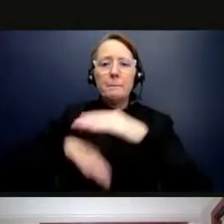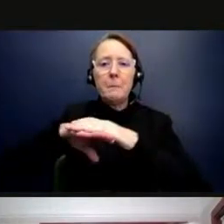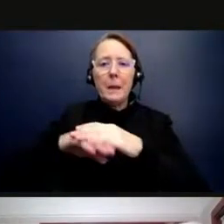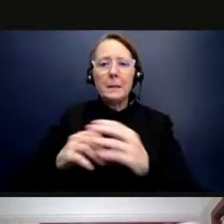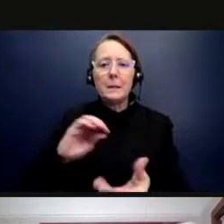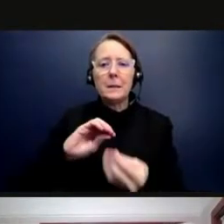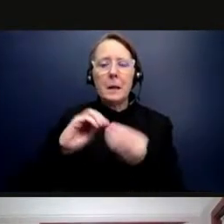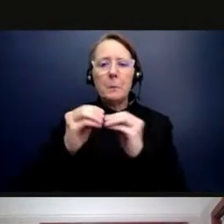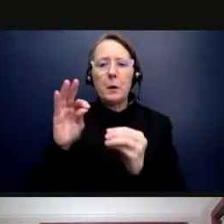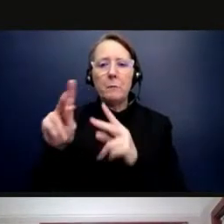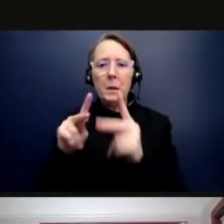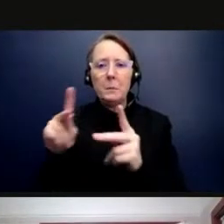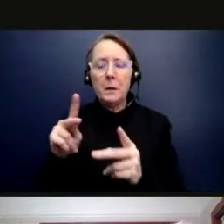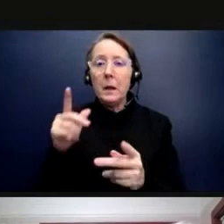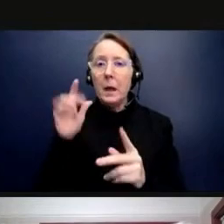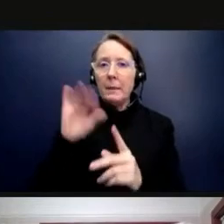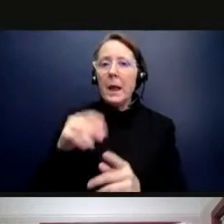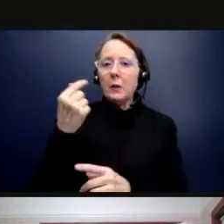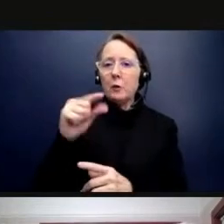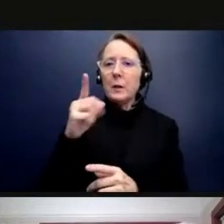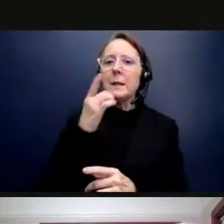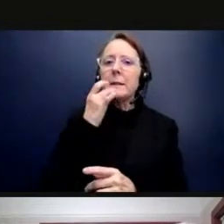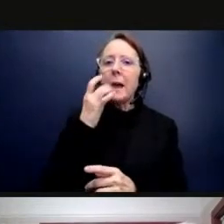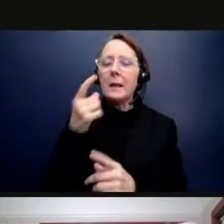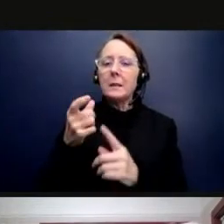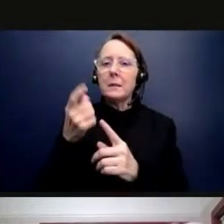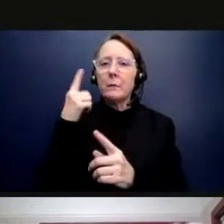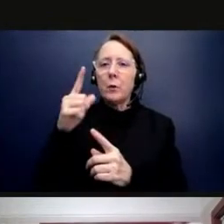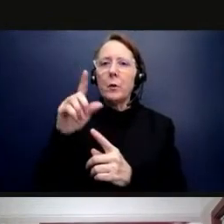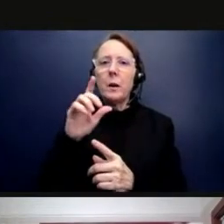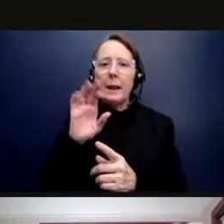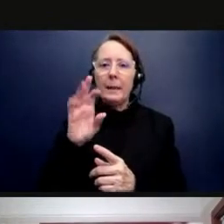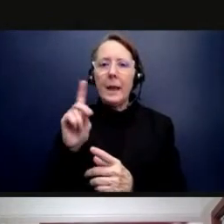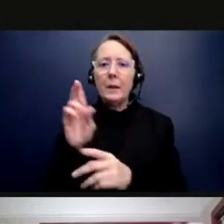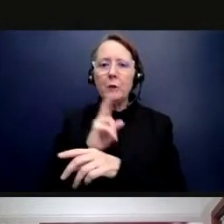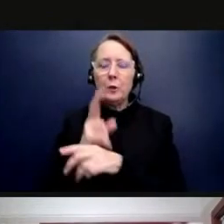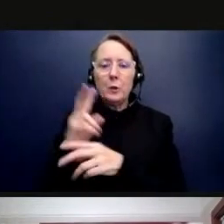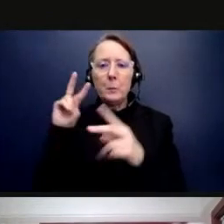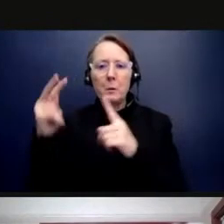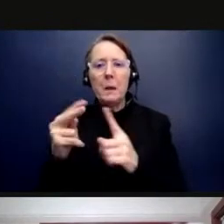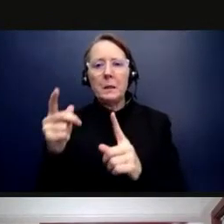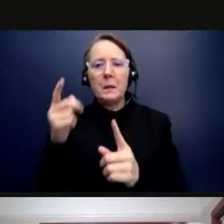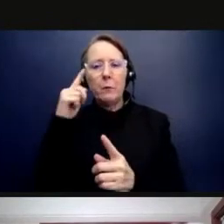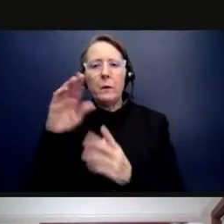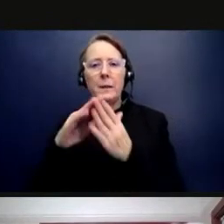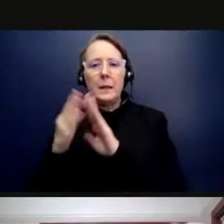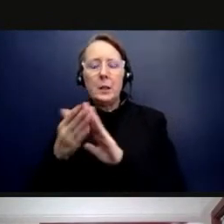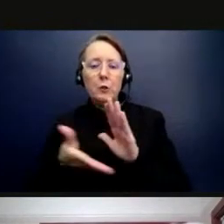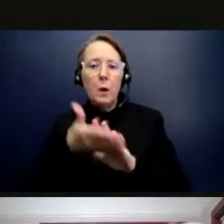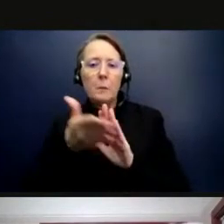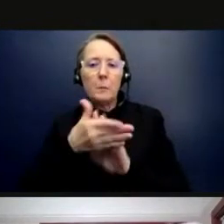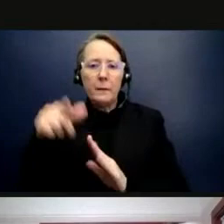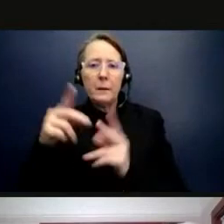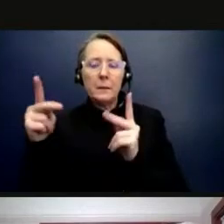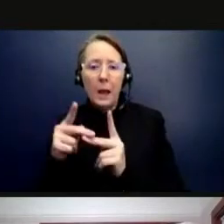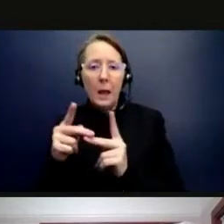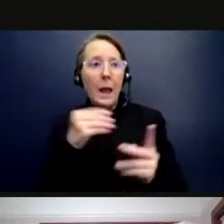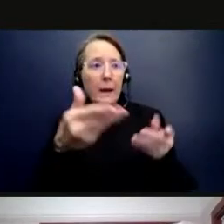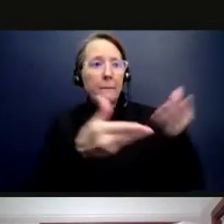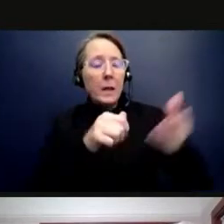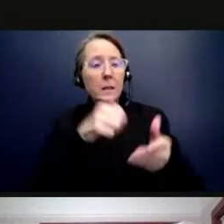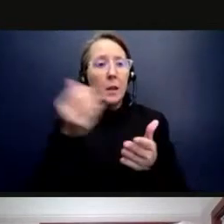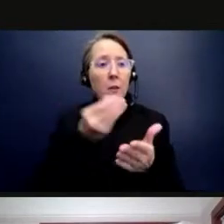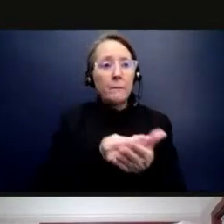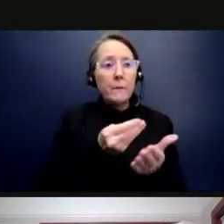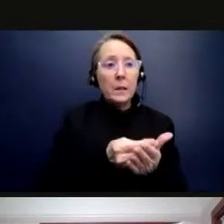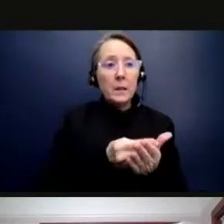city land use perspective the ability to operate that site, and certainly sets the stage for inviting other funding partners to come in and